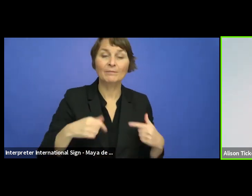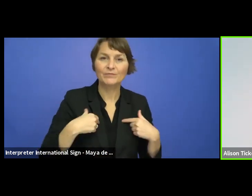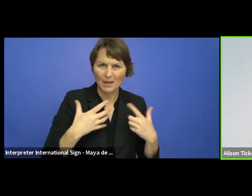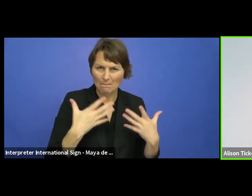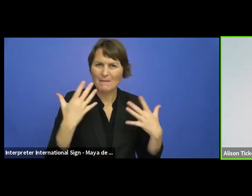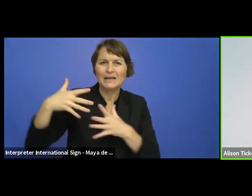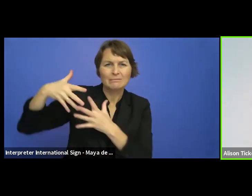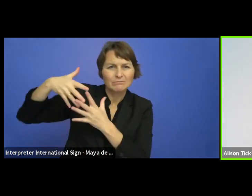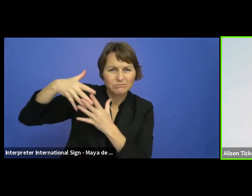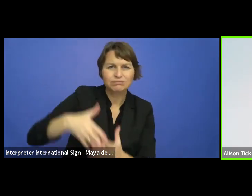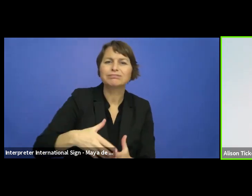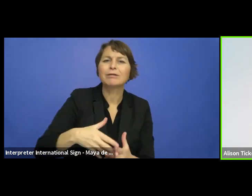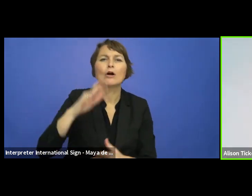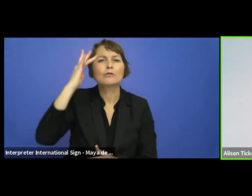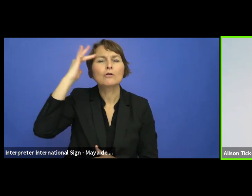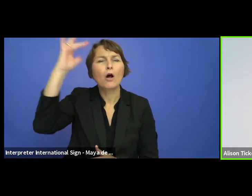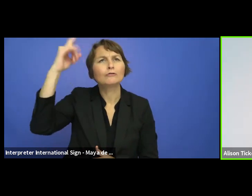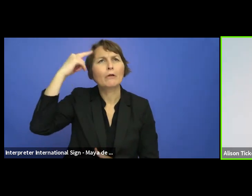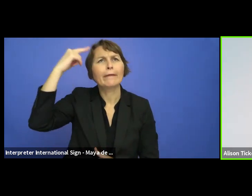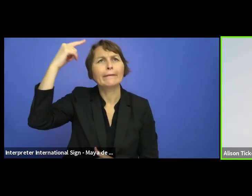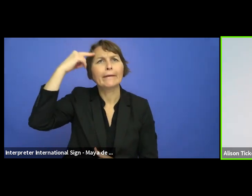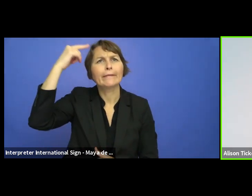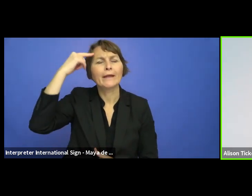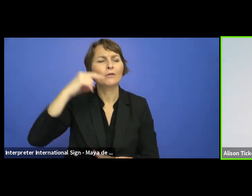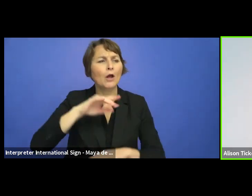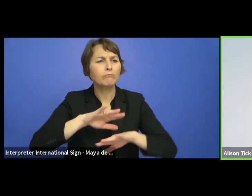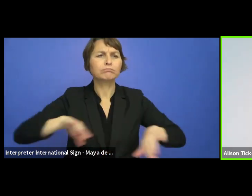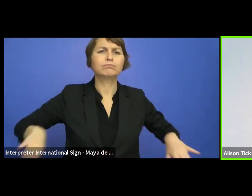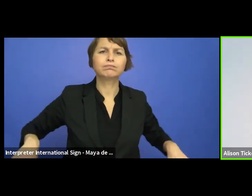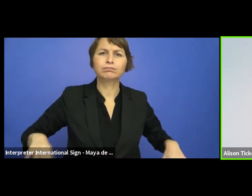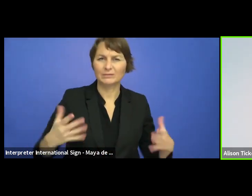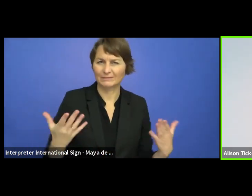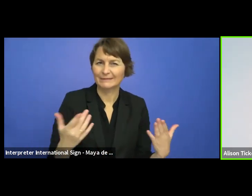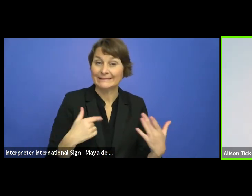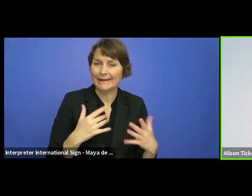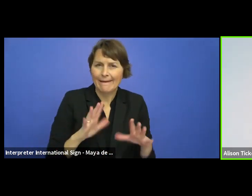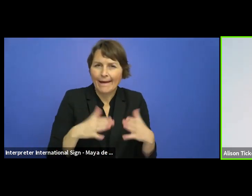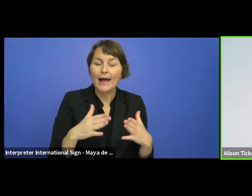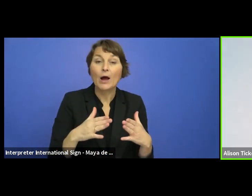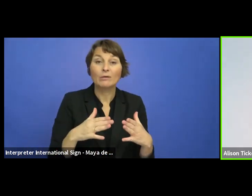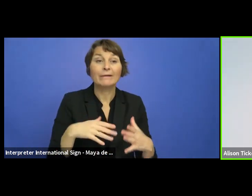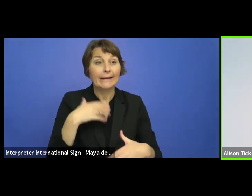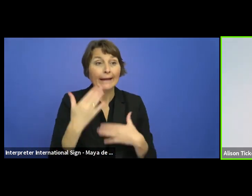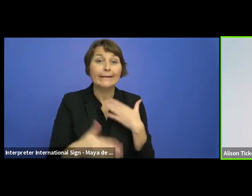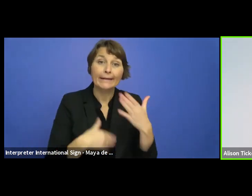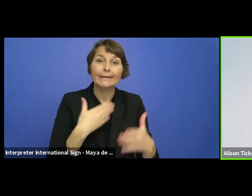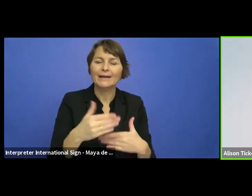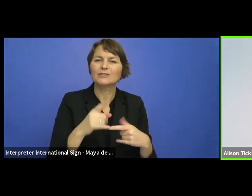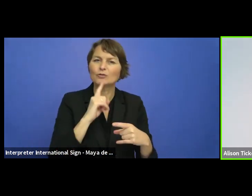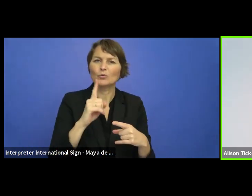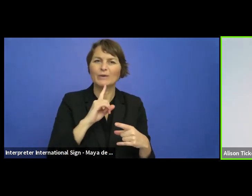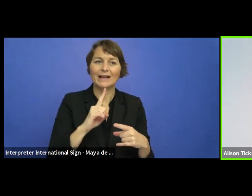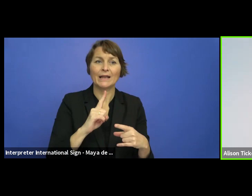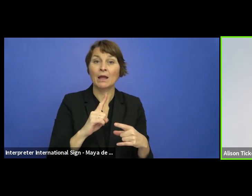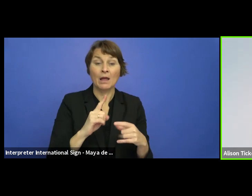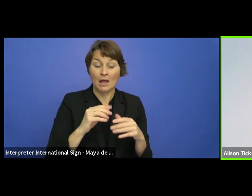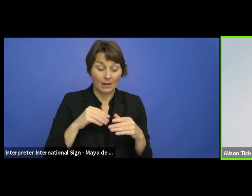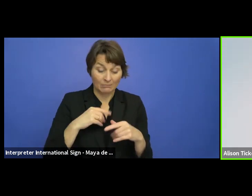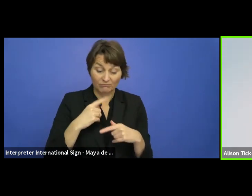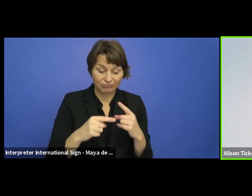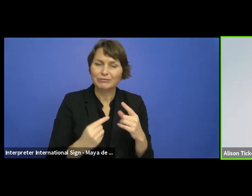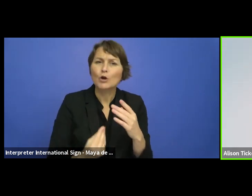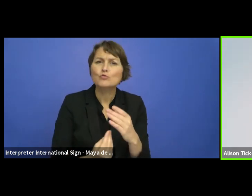over other forms of life, which has fostered an enduringly uneven global growth model which has dispossessed